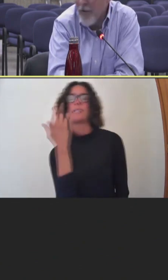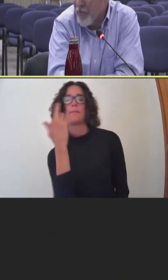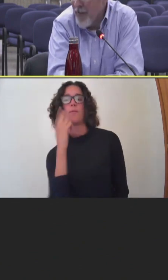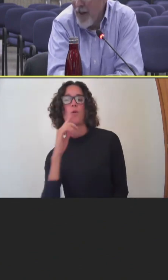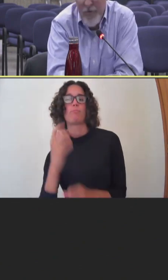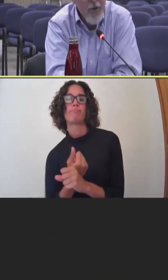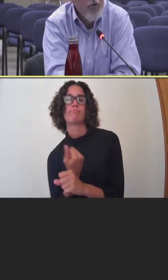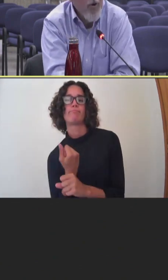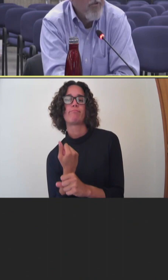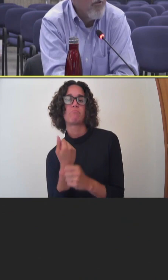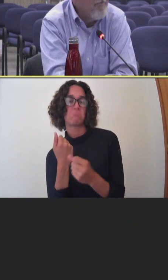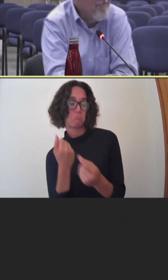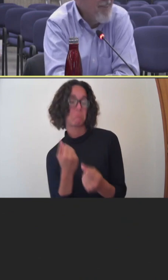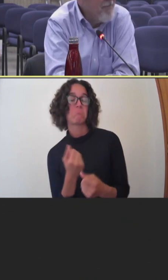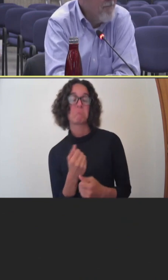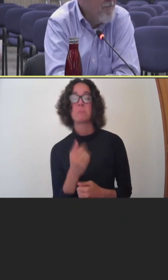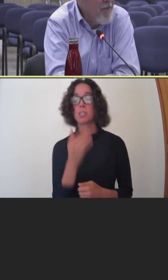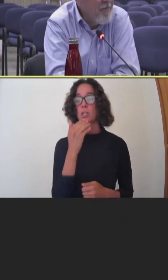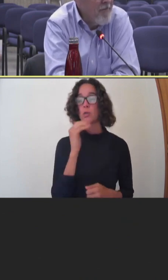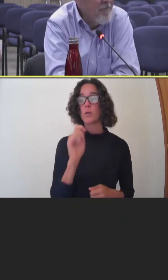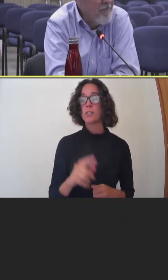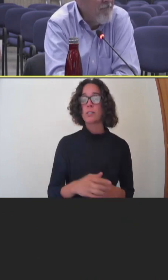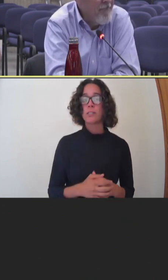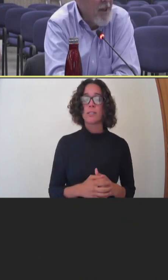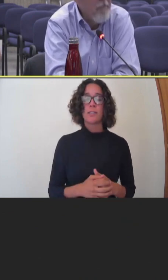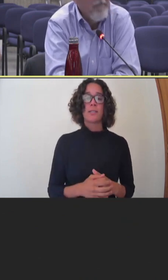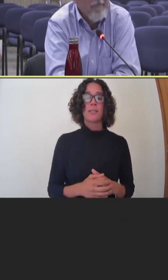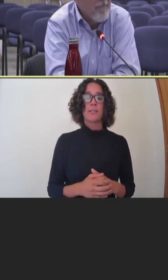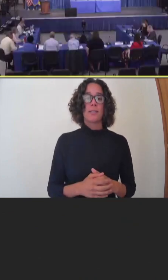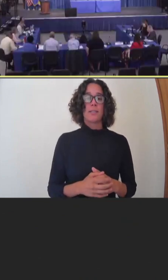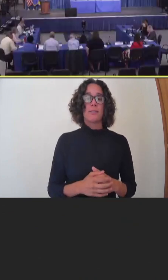Yes, that's a good question.